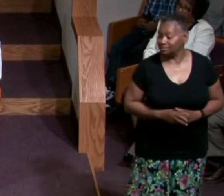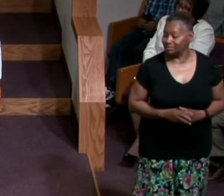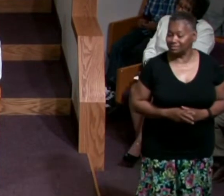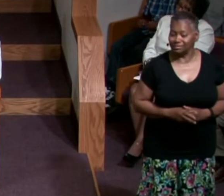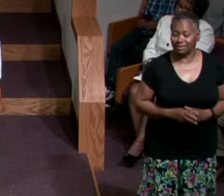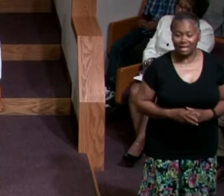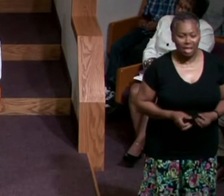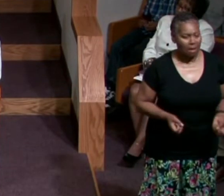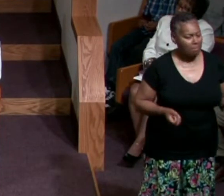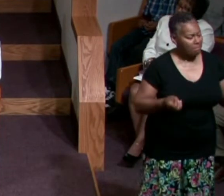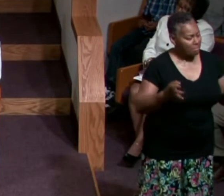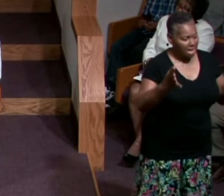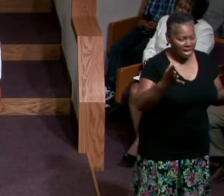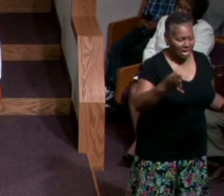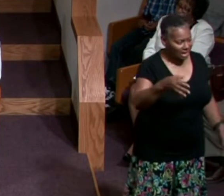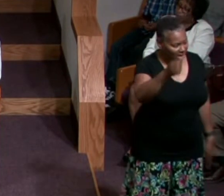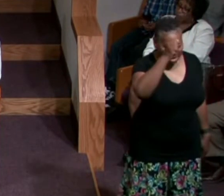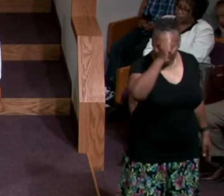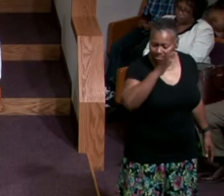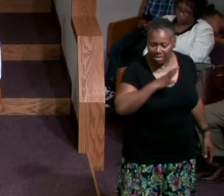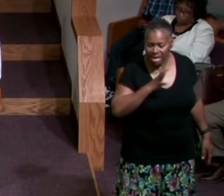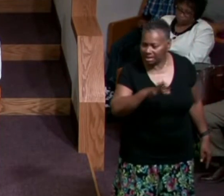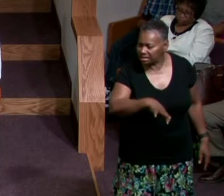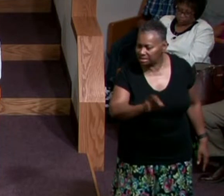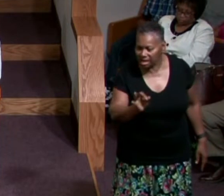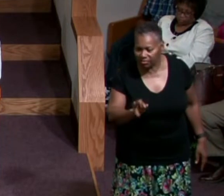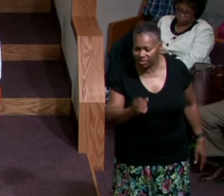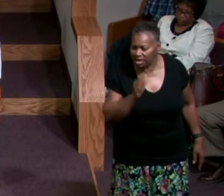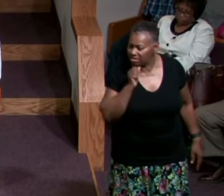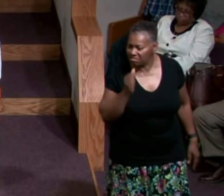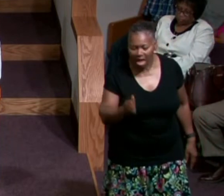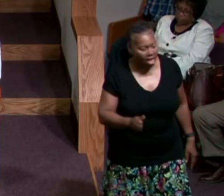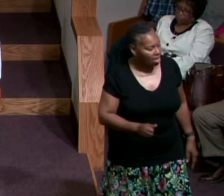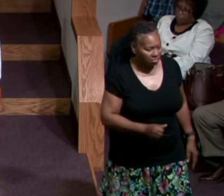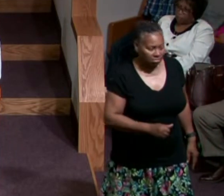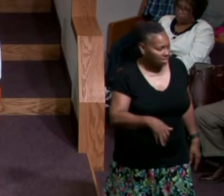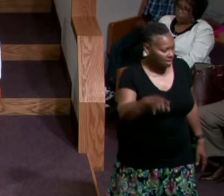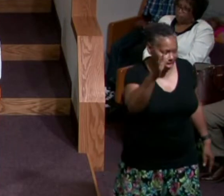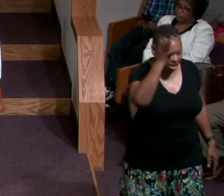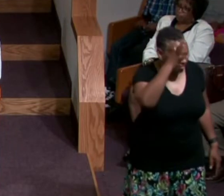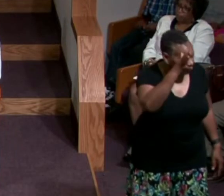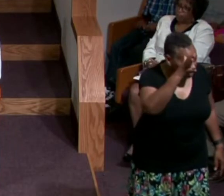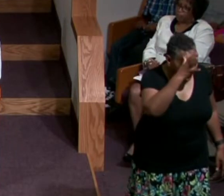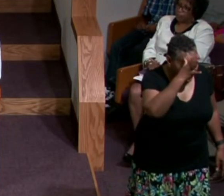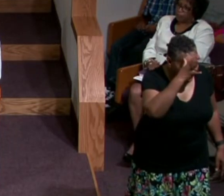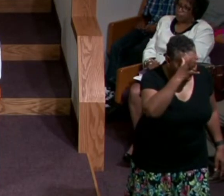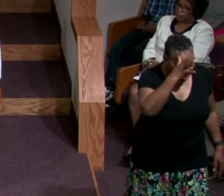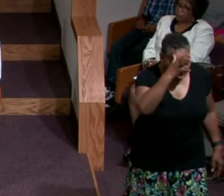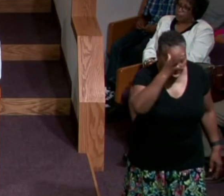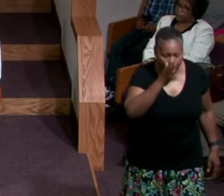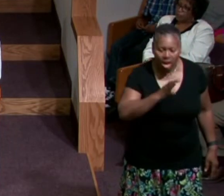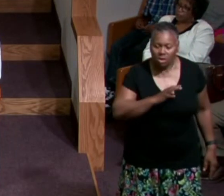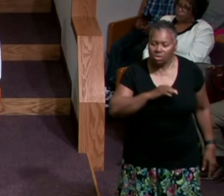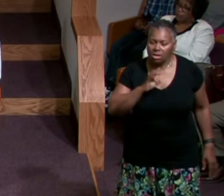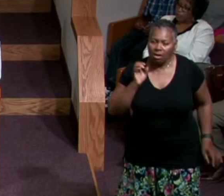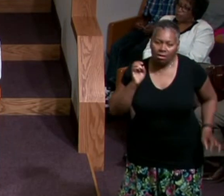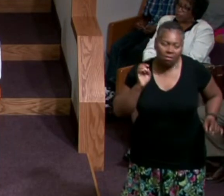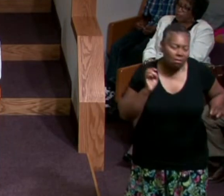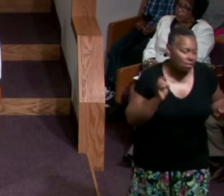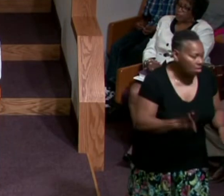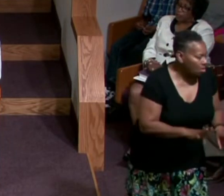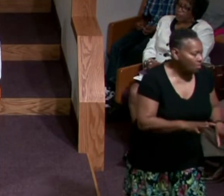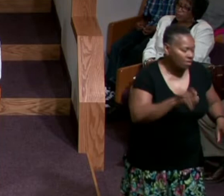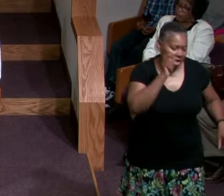There are many men who discovered that they were not the father, and it was so devastating to them that they had